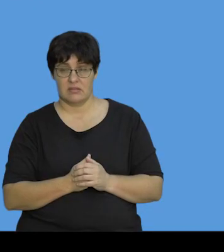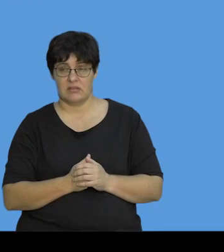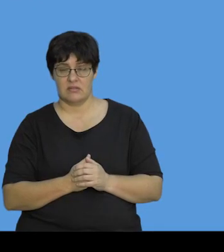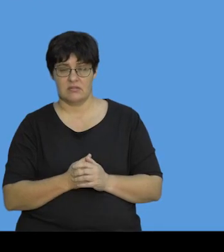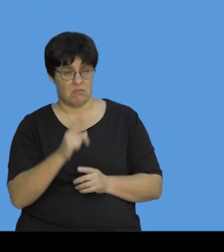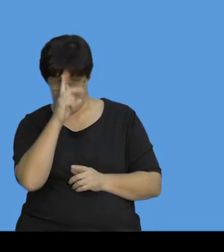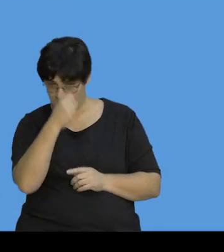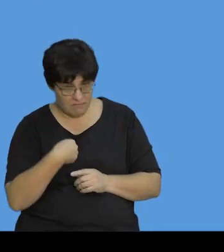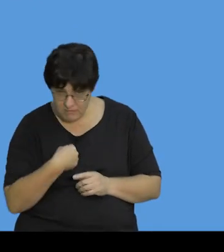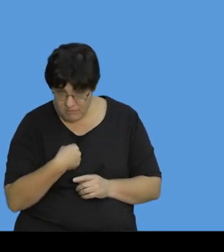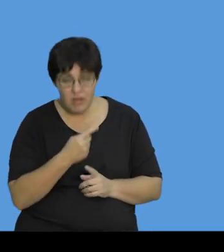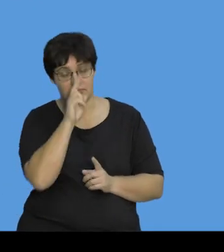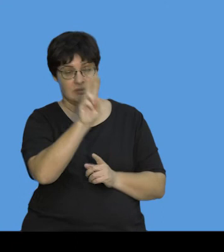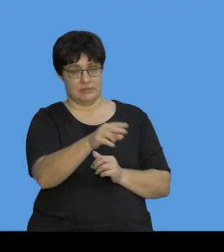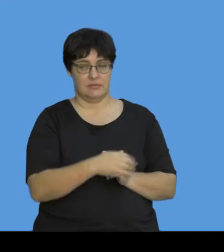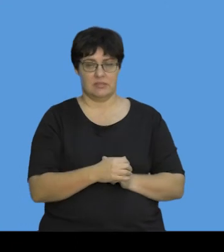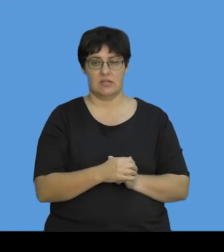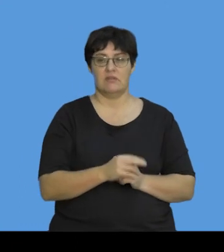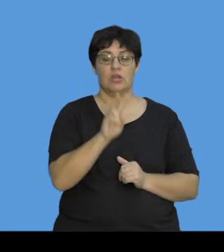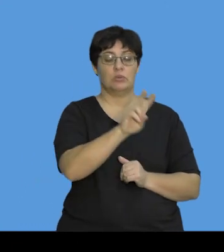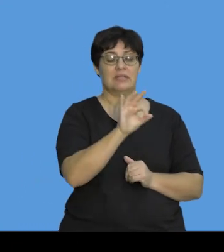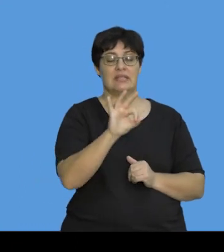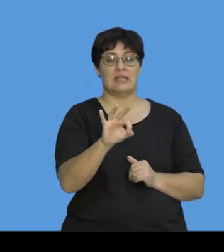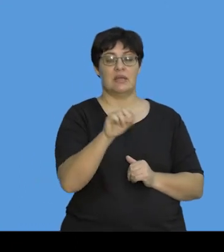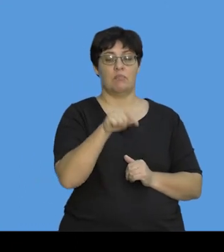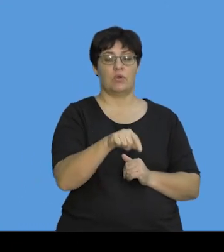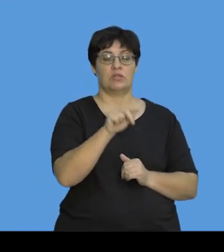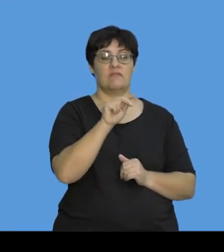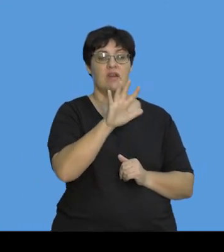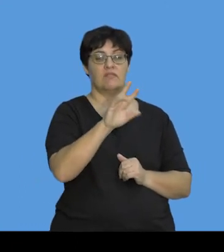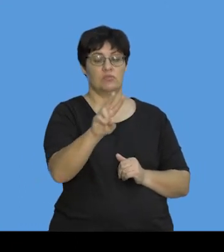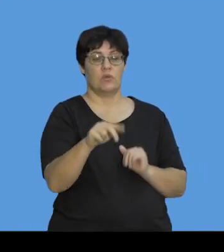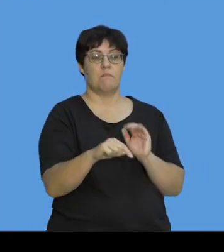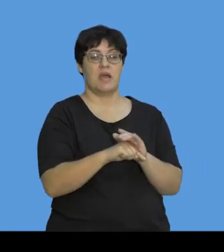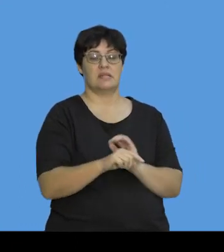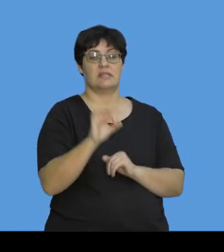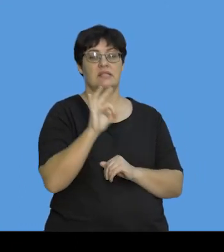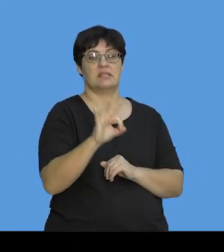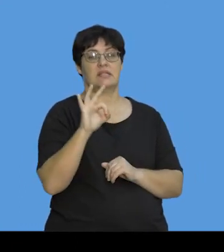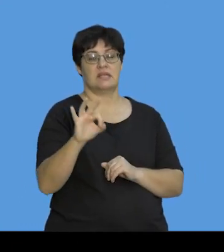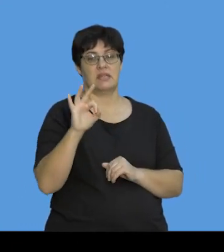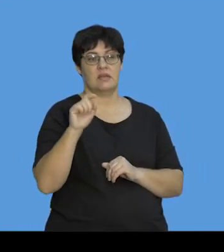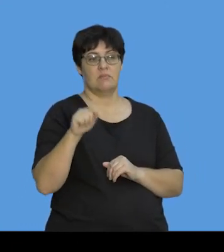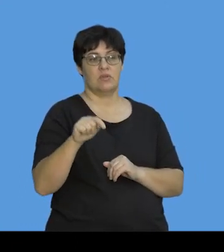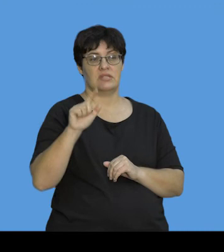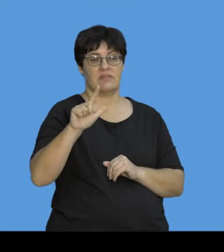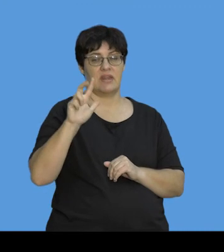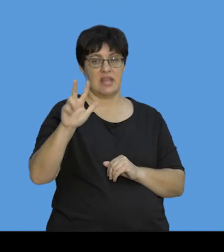case you don't believe me. So if I go 23.52 minus